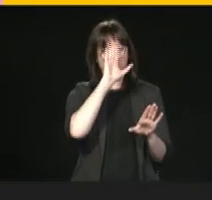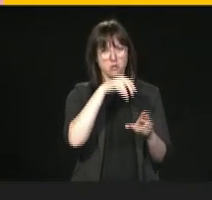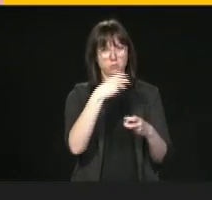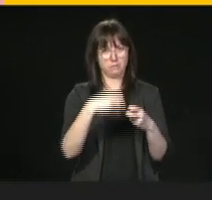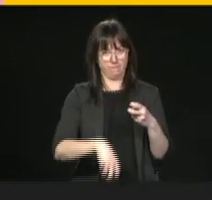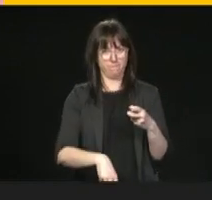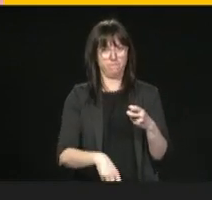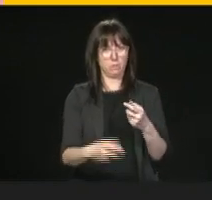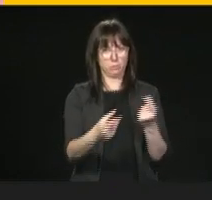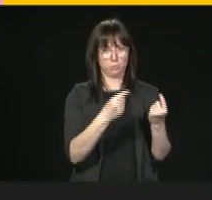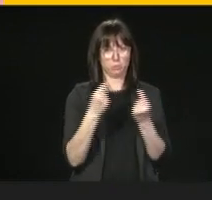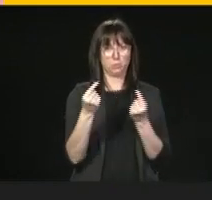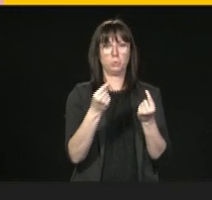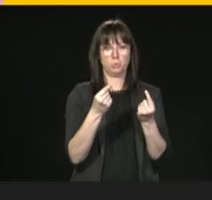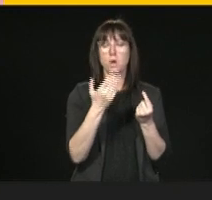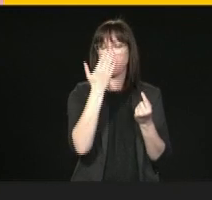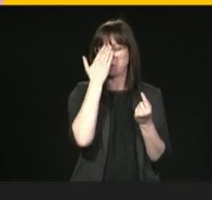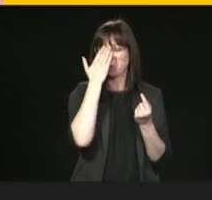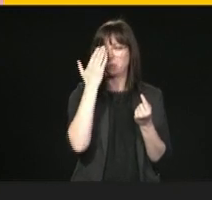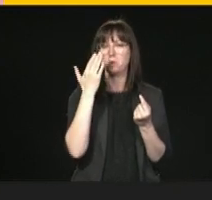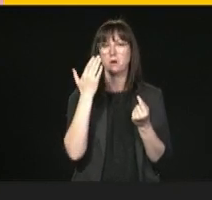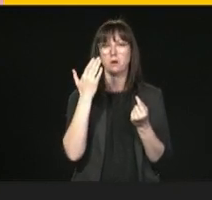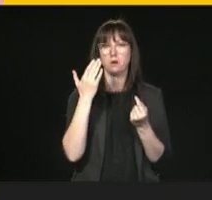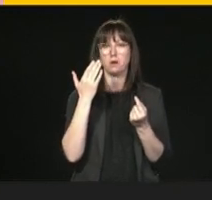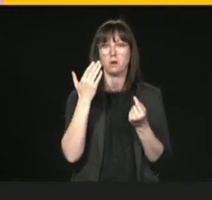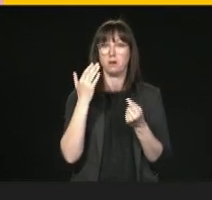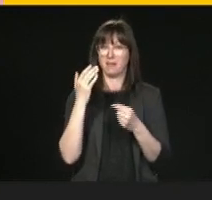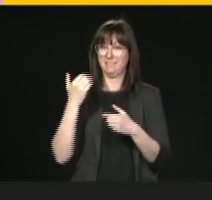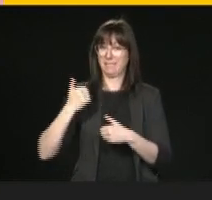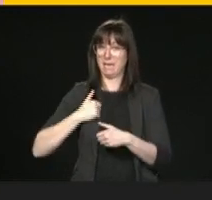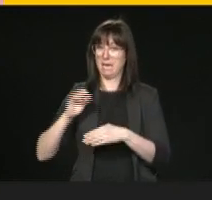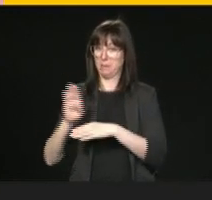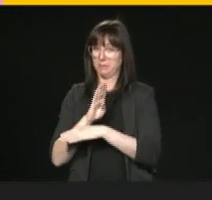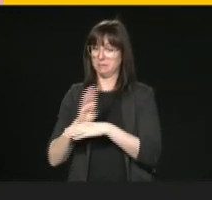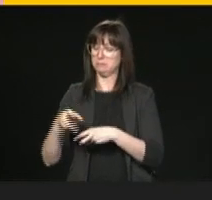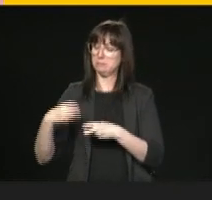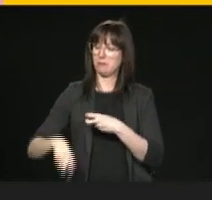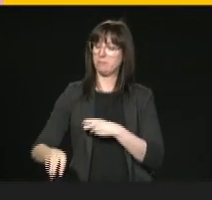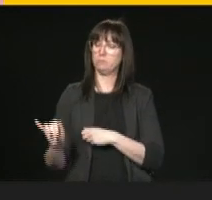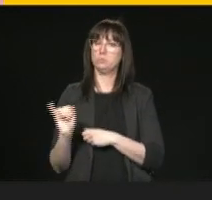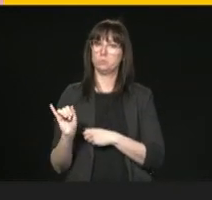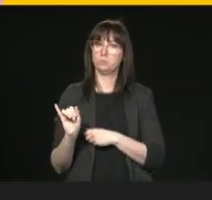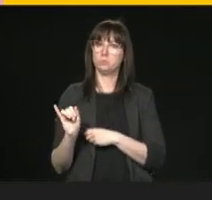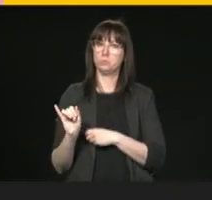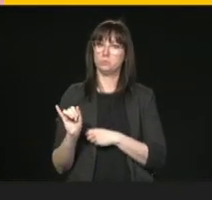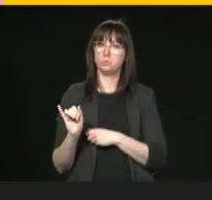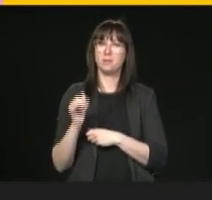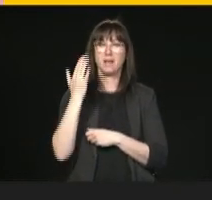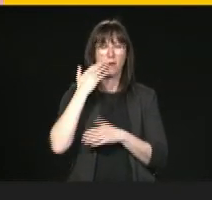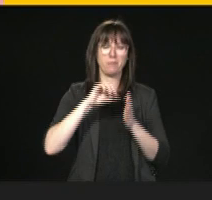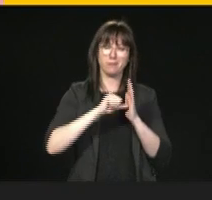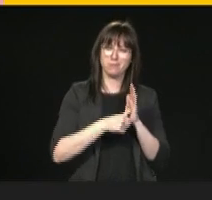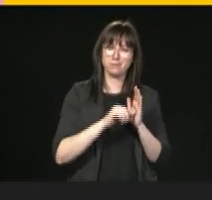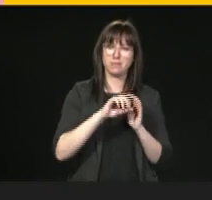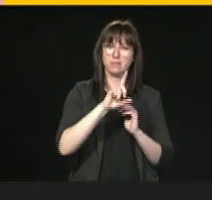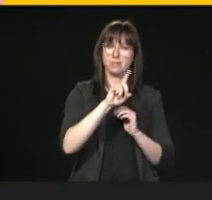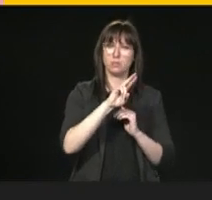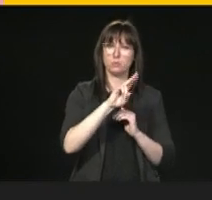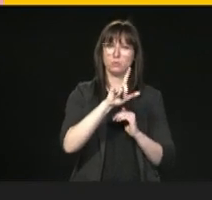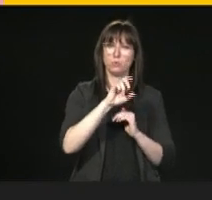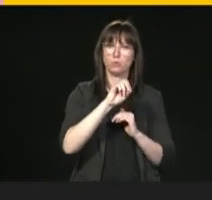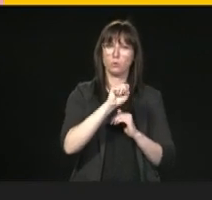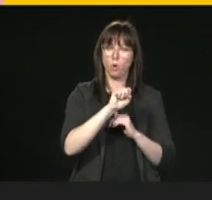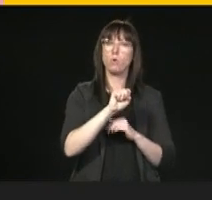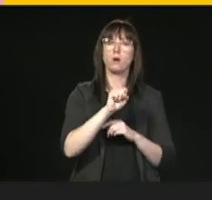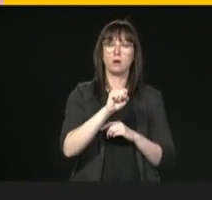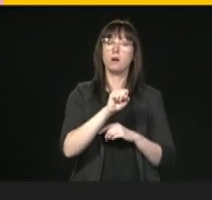Canadian companies. And that's why what Jean-Yves said is absolutely the case, which is the government